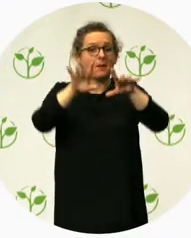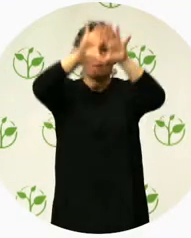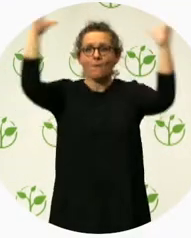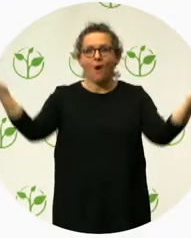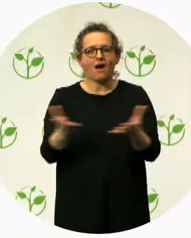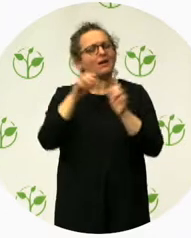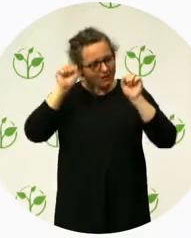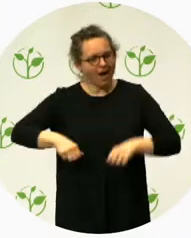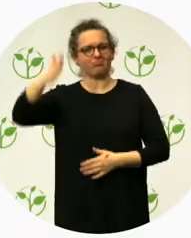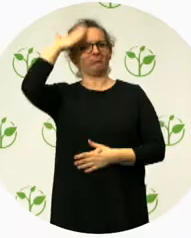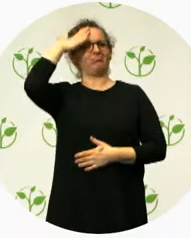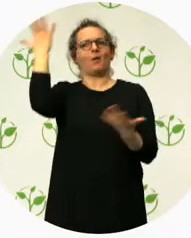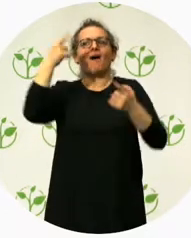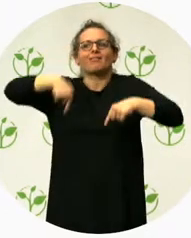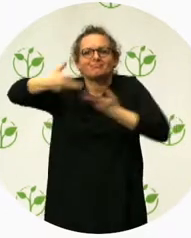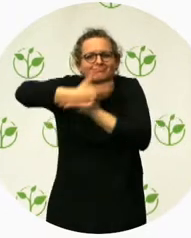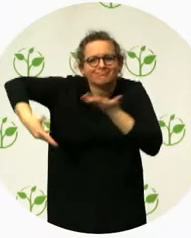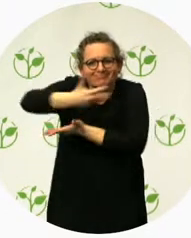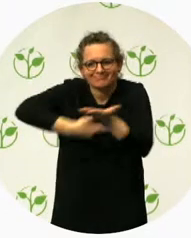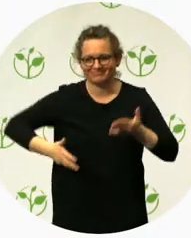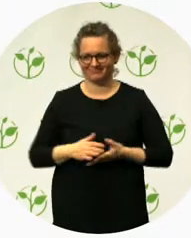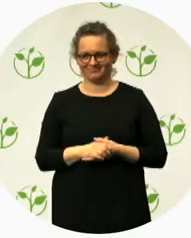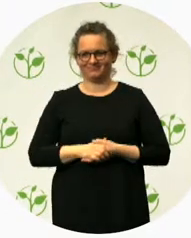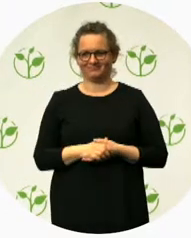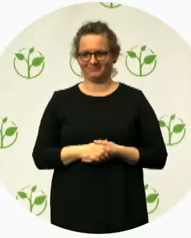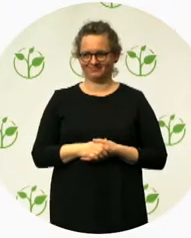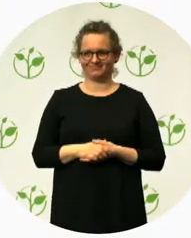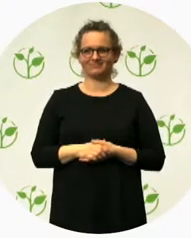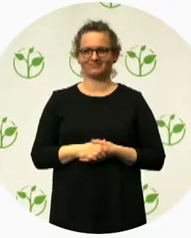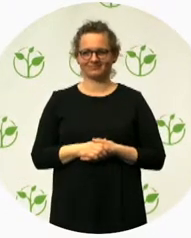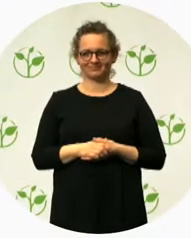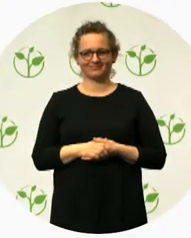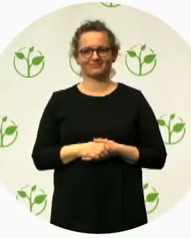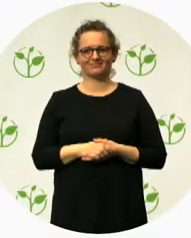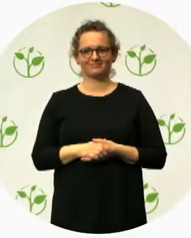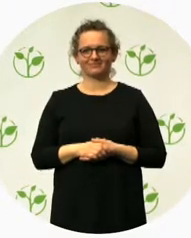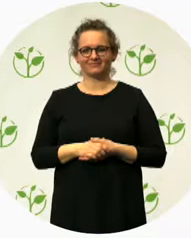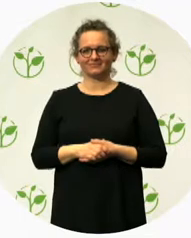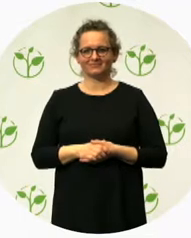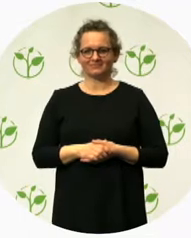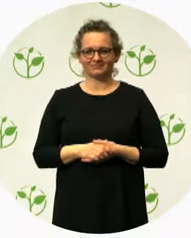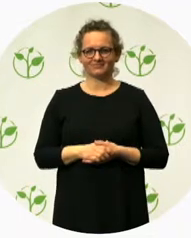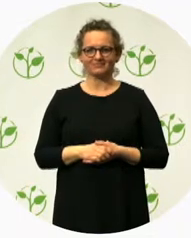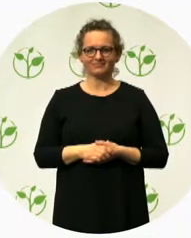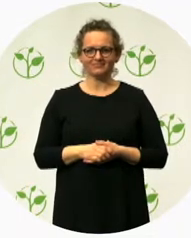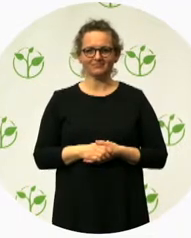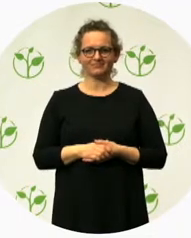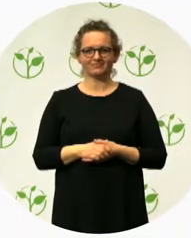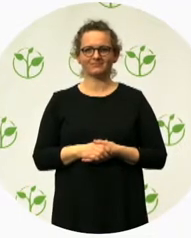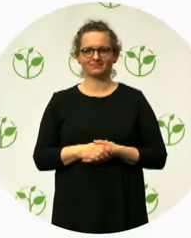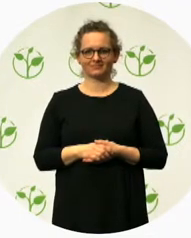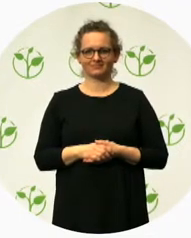front. Now, as always, we are made incredibly welcome by the wonderful country of